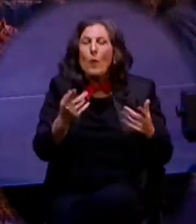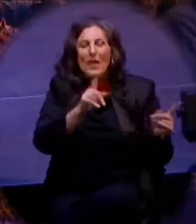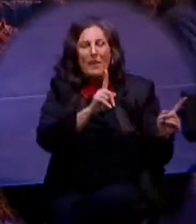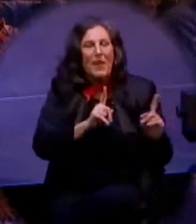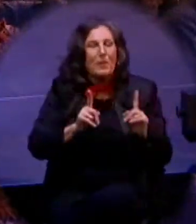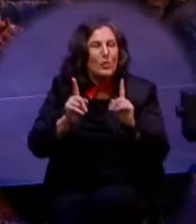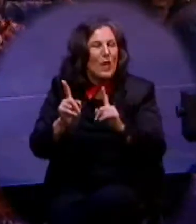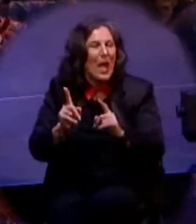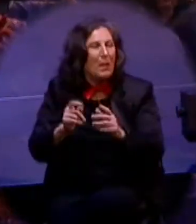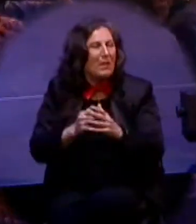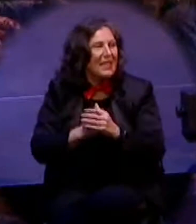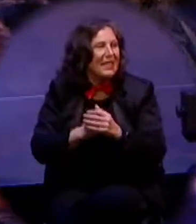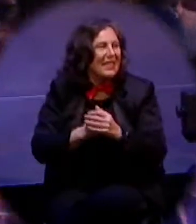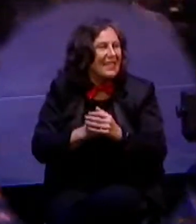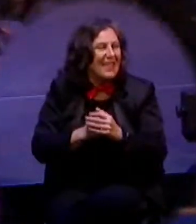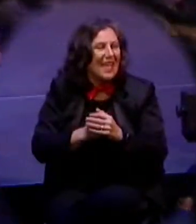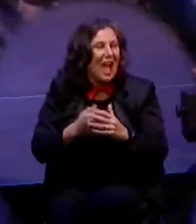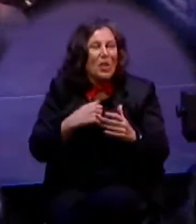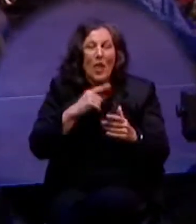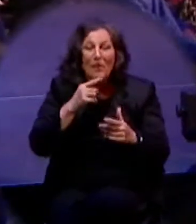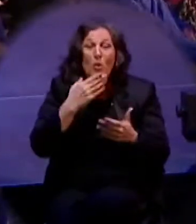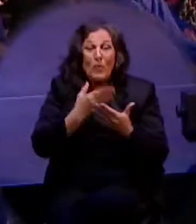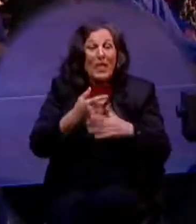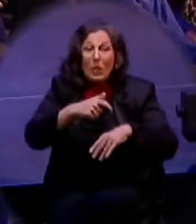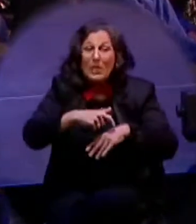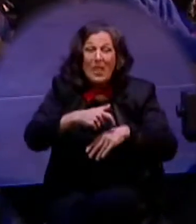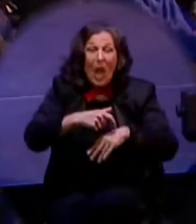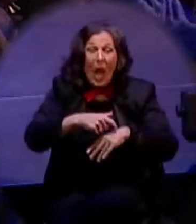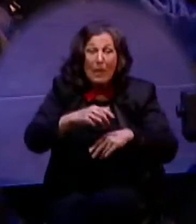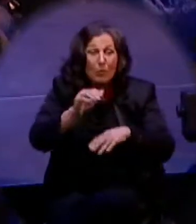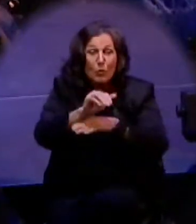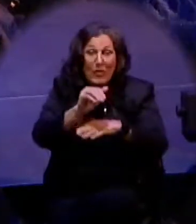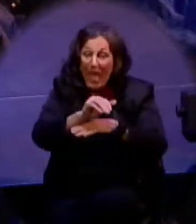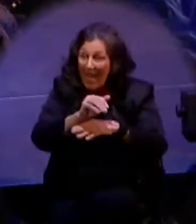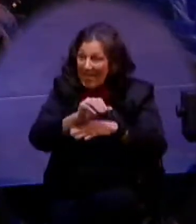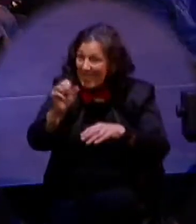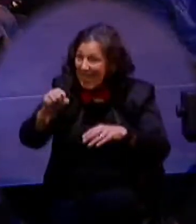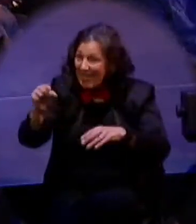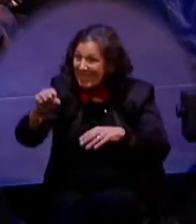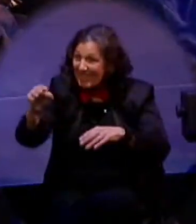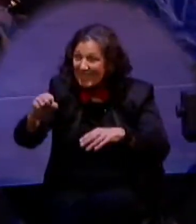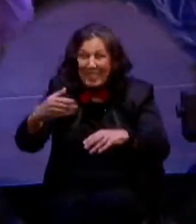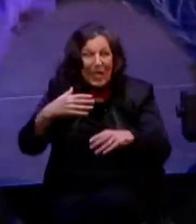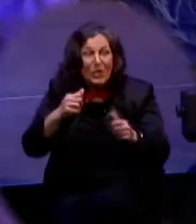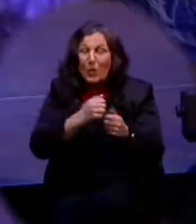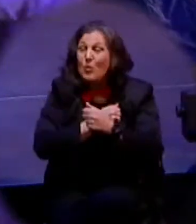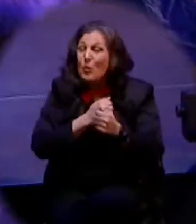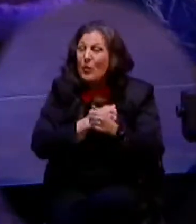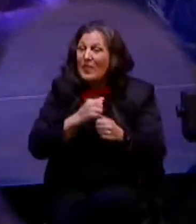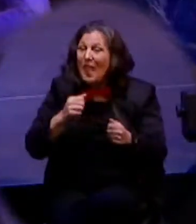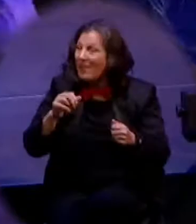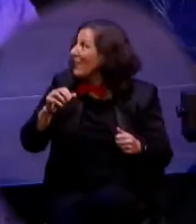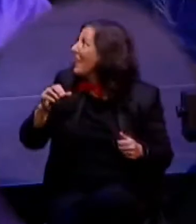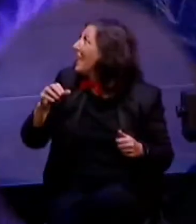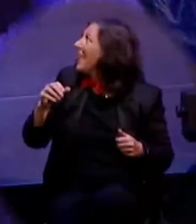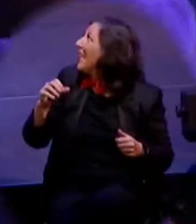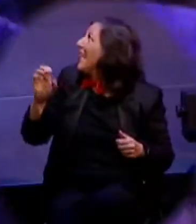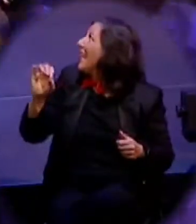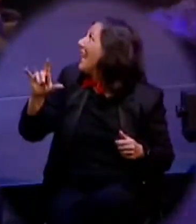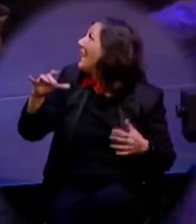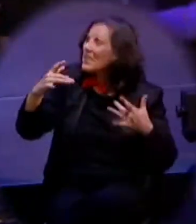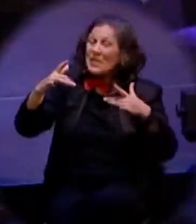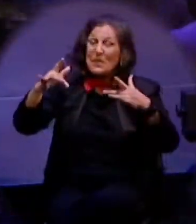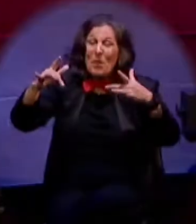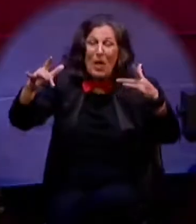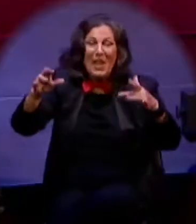for them to come to the stage. Are you guys having a really good time tonight? And don't you guys love Elisa's dress? It's very